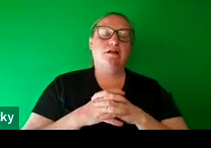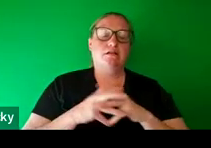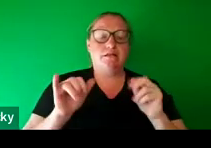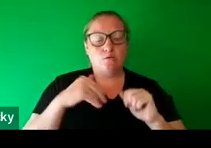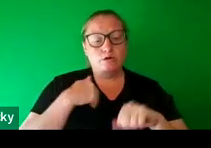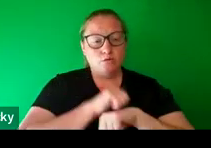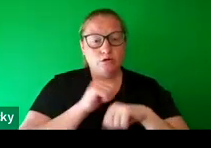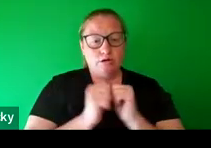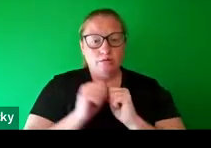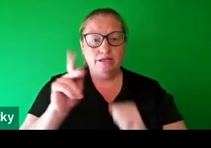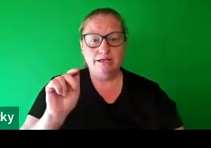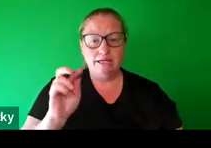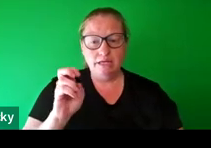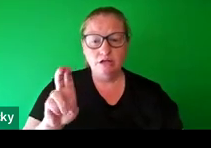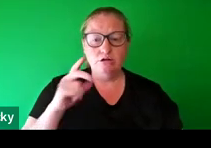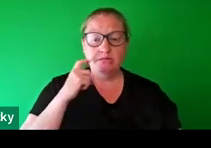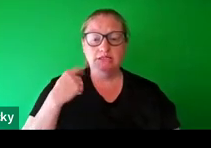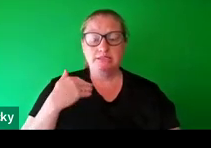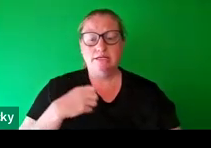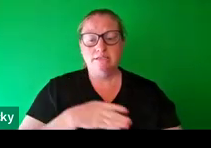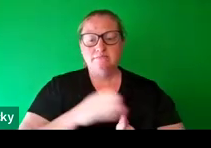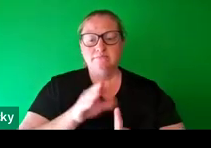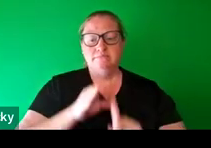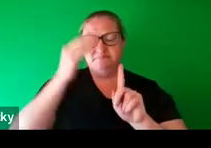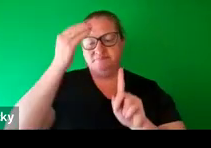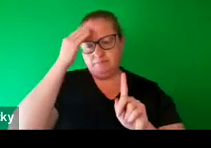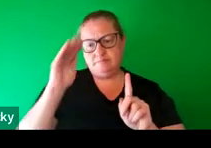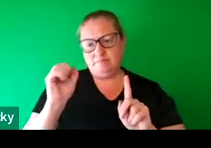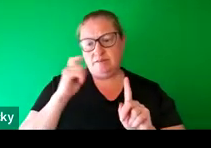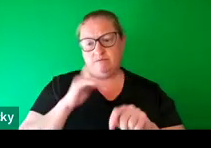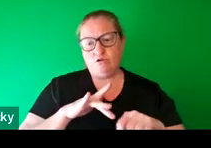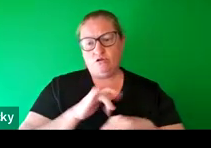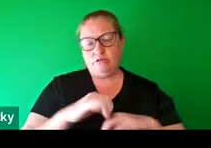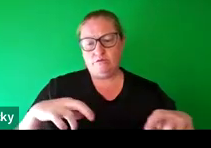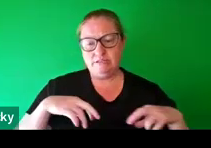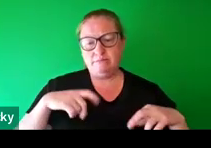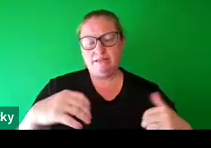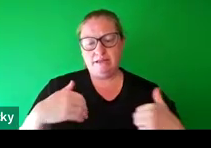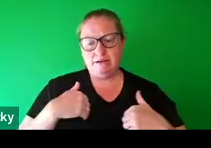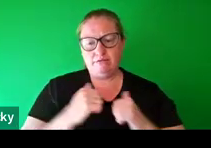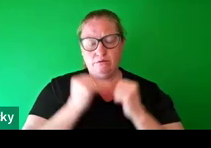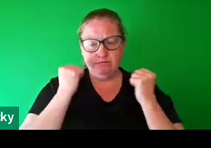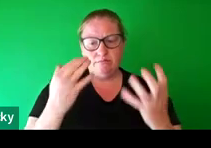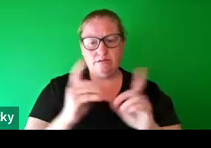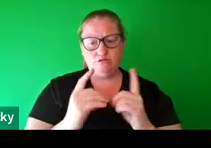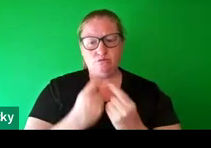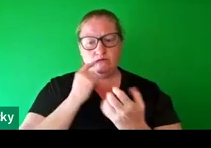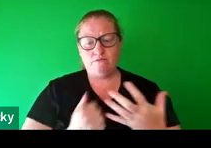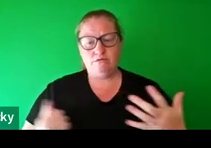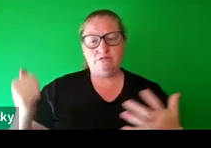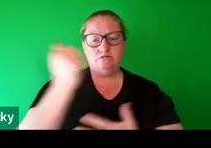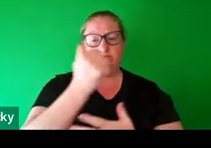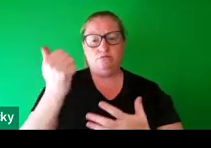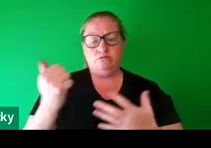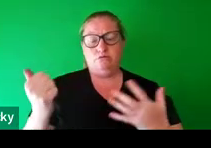with Keener because there is a specialized knowledge base around doing early retirement. They do it with a lot of districts. Or for the seniority list, we're working